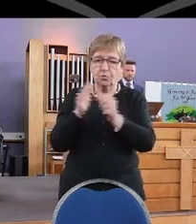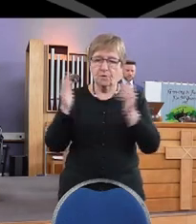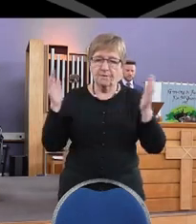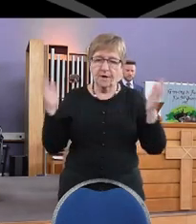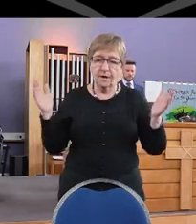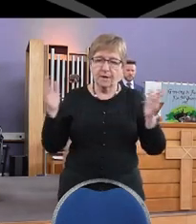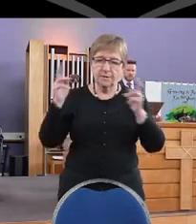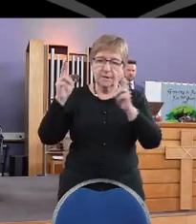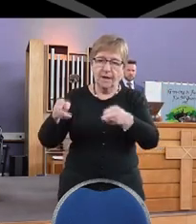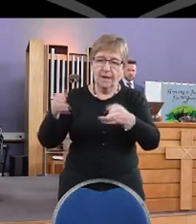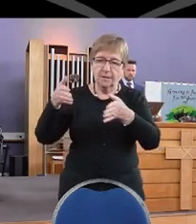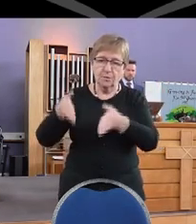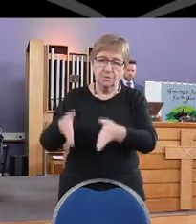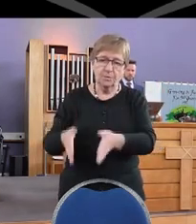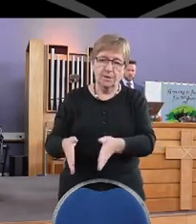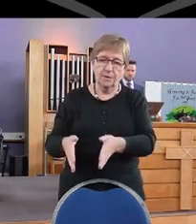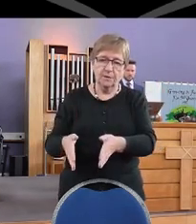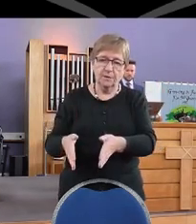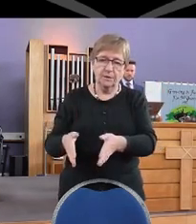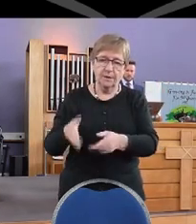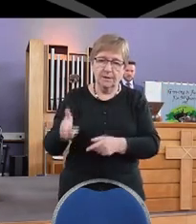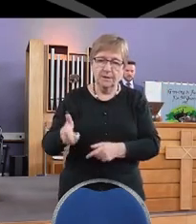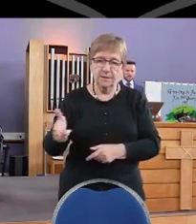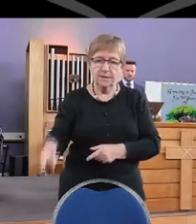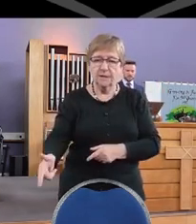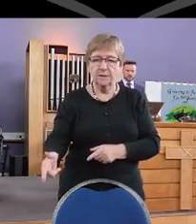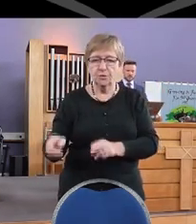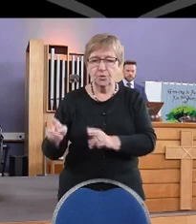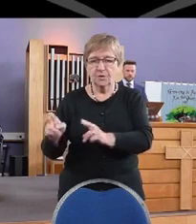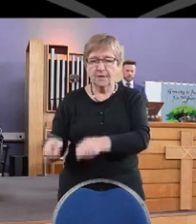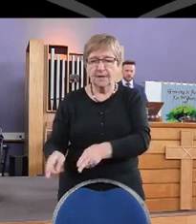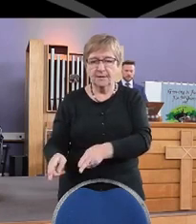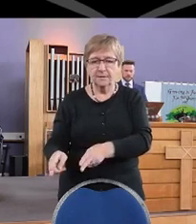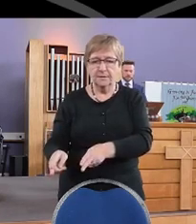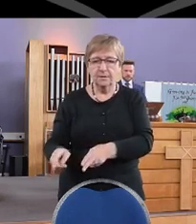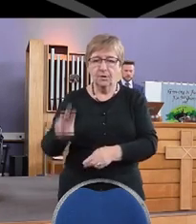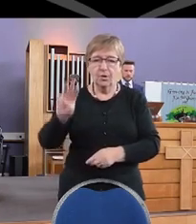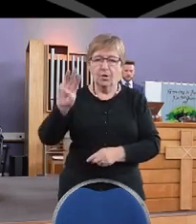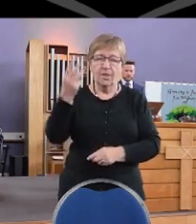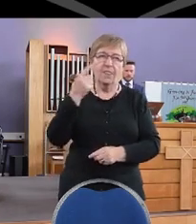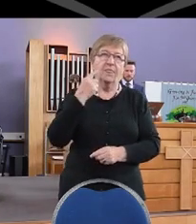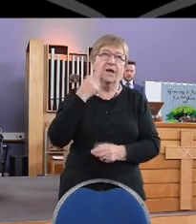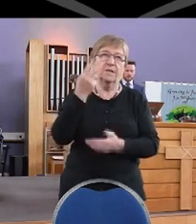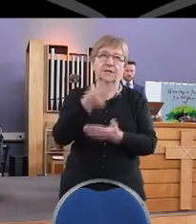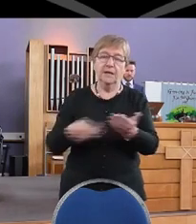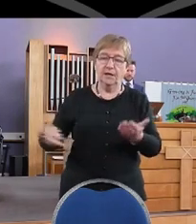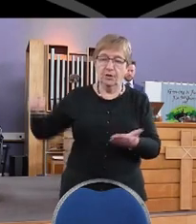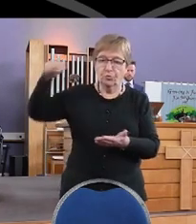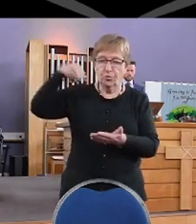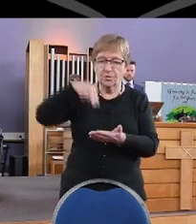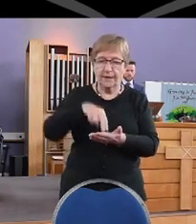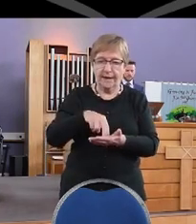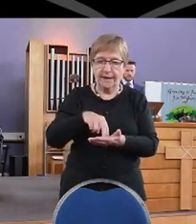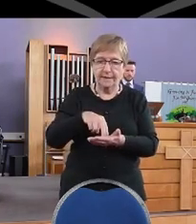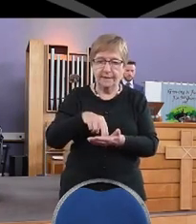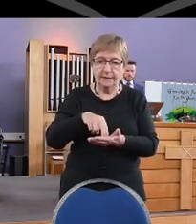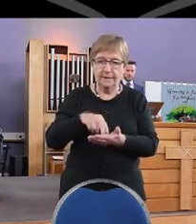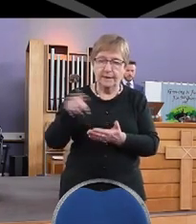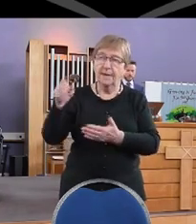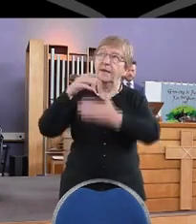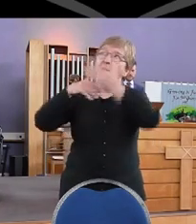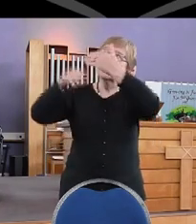was crucified, died, and was buried. He descended to the dead. On the third day he rose